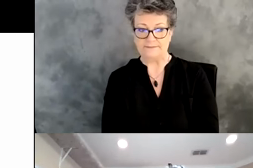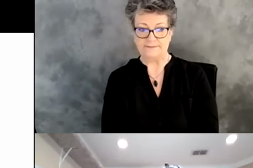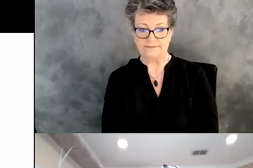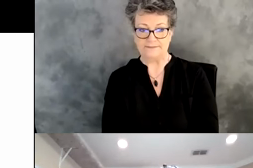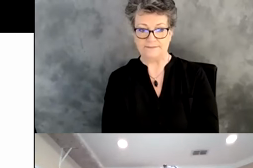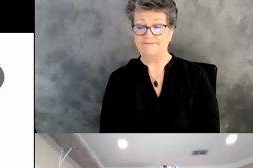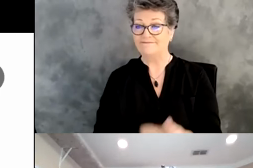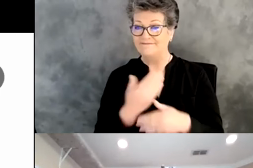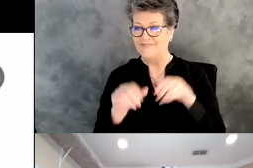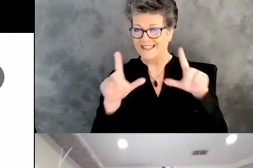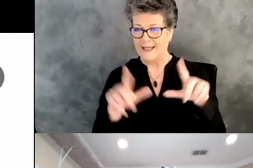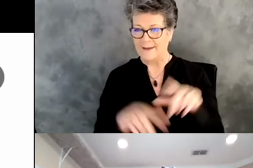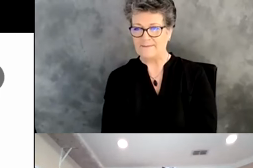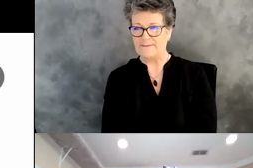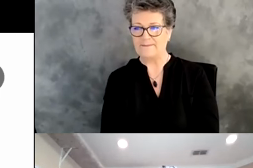Next slide, please.